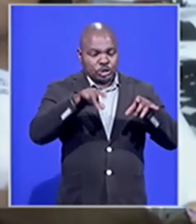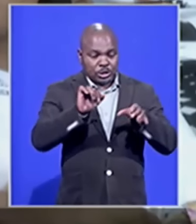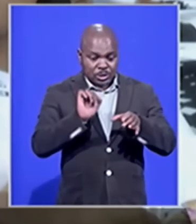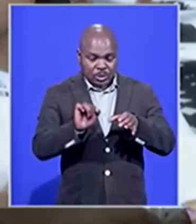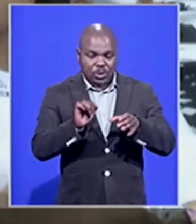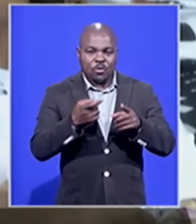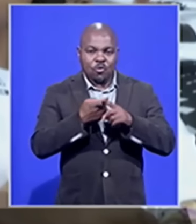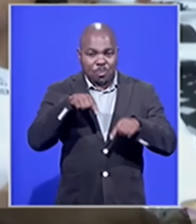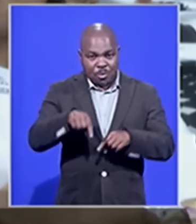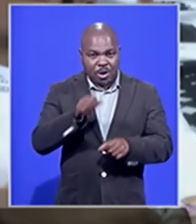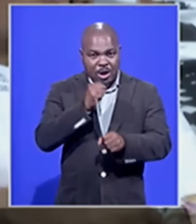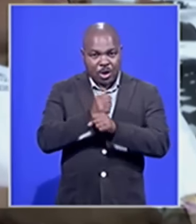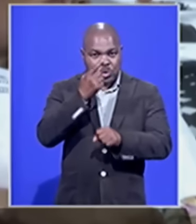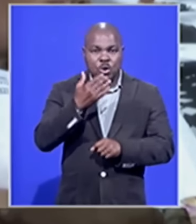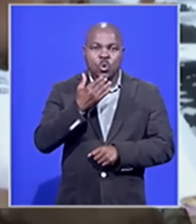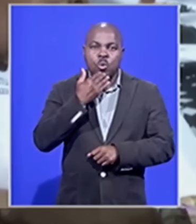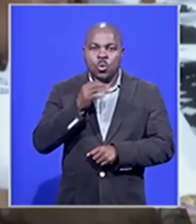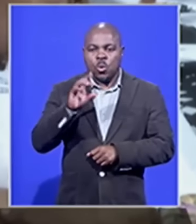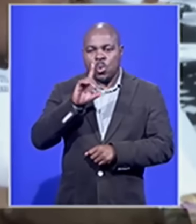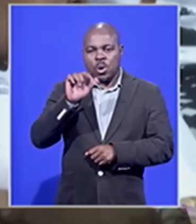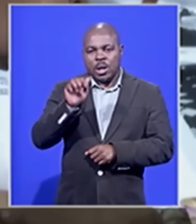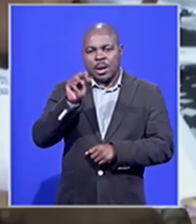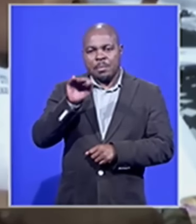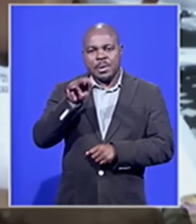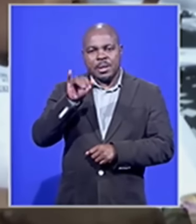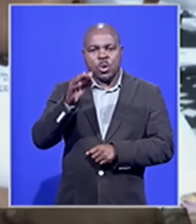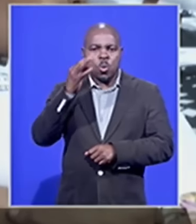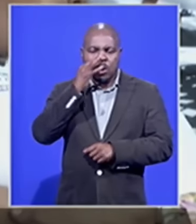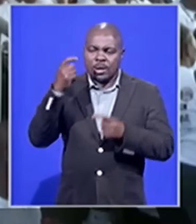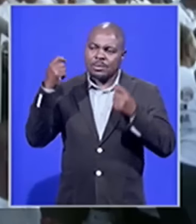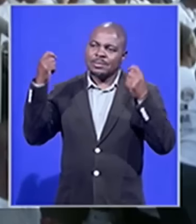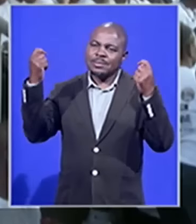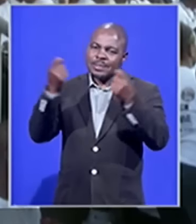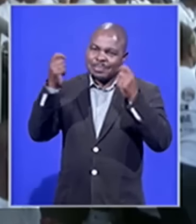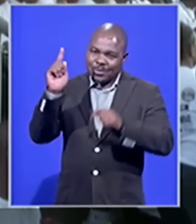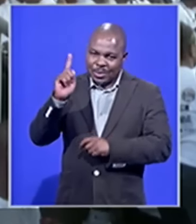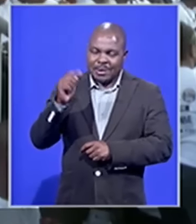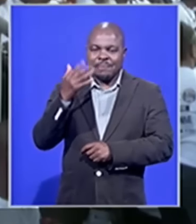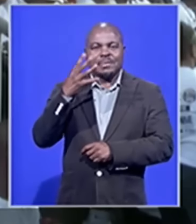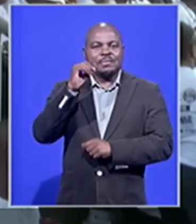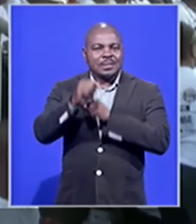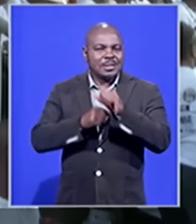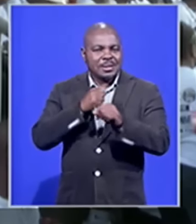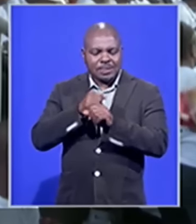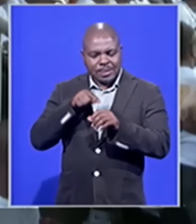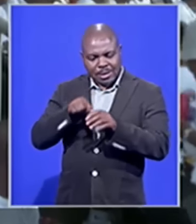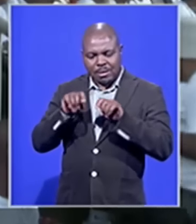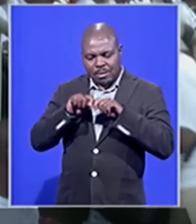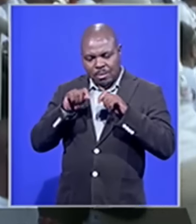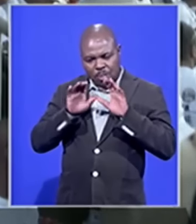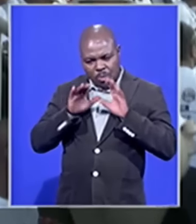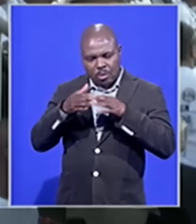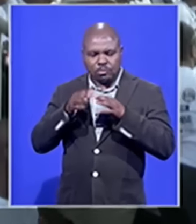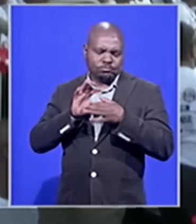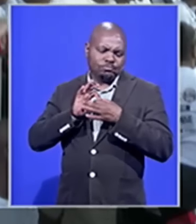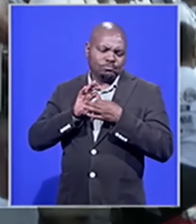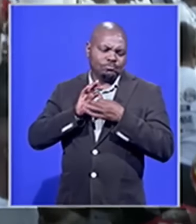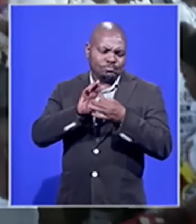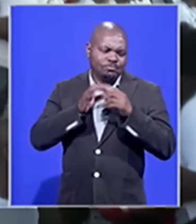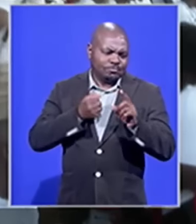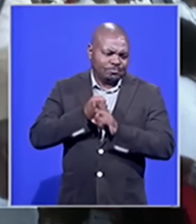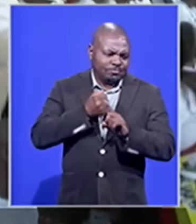Gauteng Nkosi Dlamini o re mekete ena ke ya o keteka dilemo tse 50 tsa boitelo ba mokga ona o phunywileng puso ya